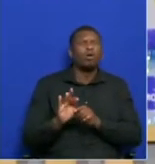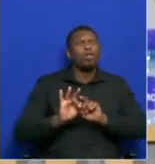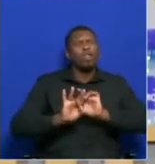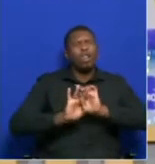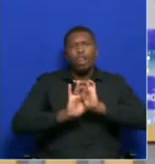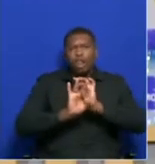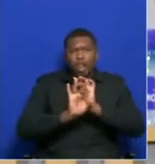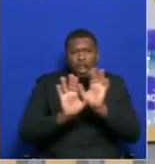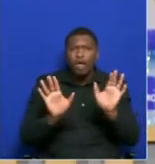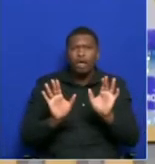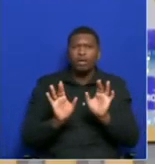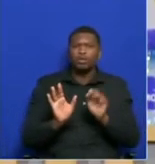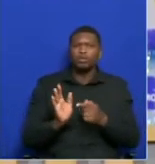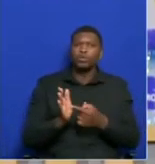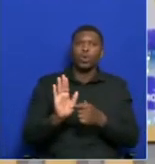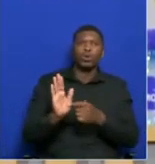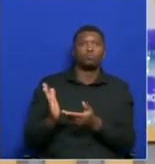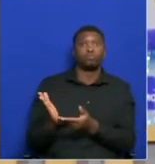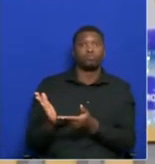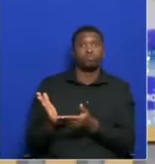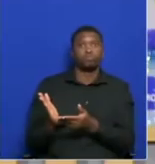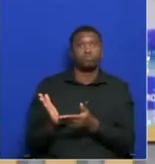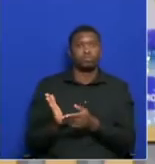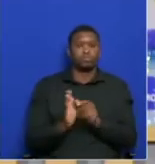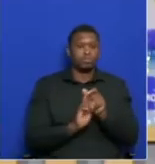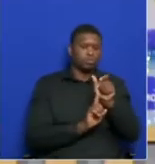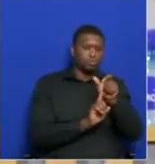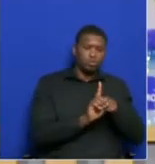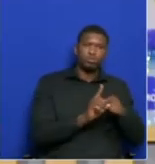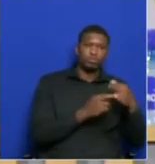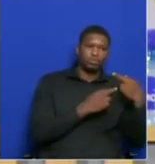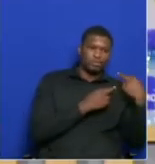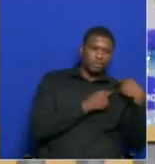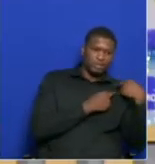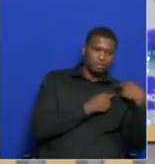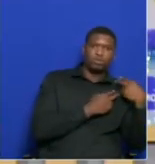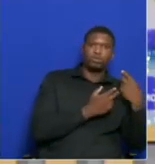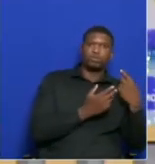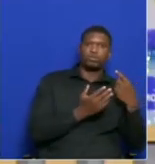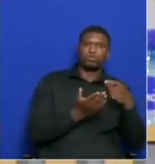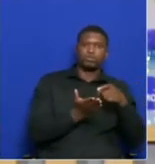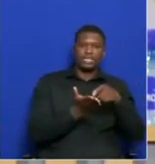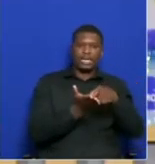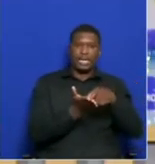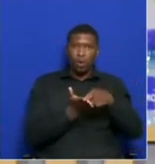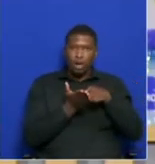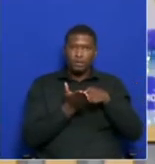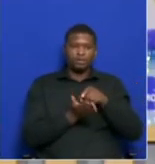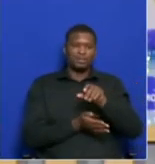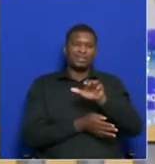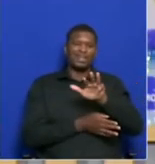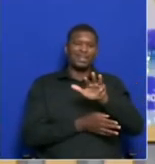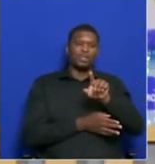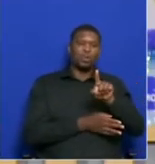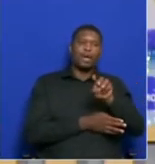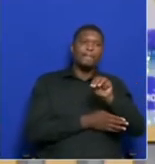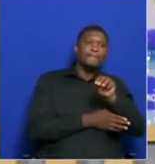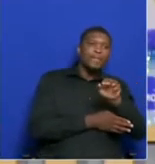right, who requested the 91 million rand, right, in order to